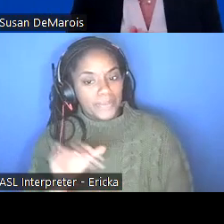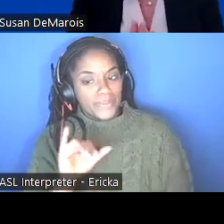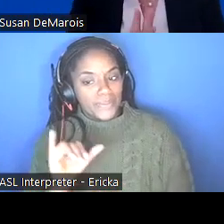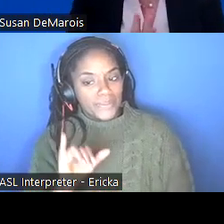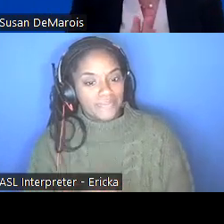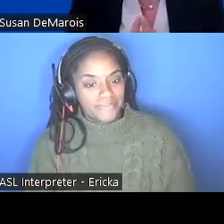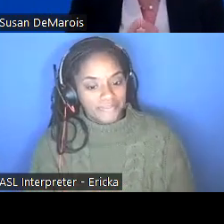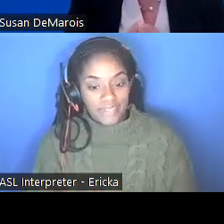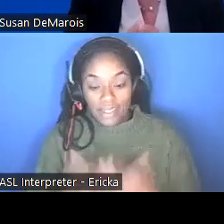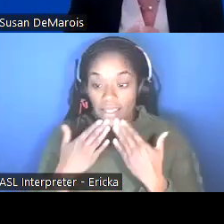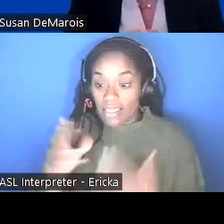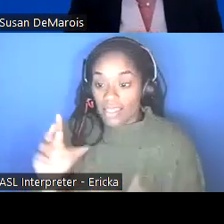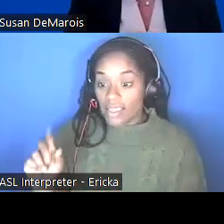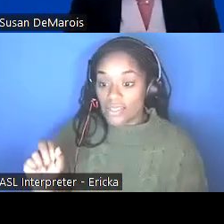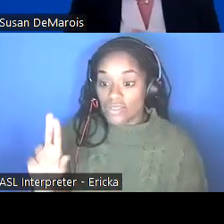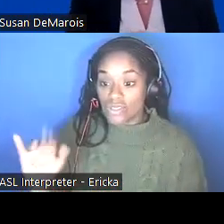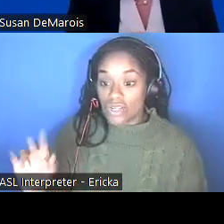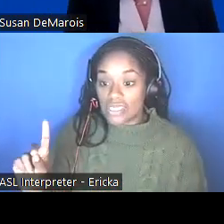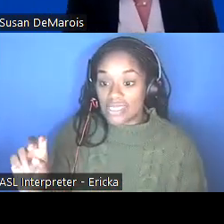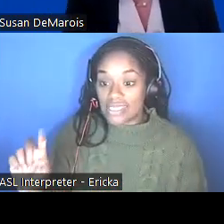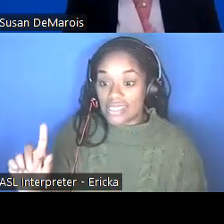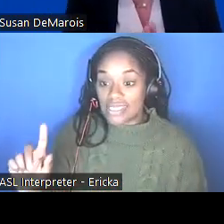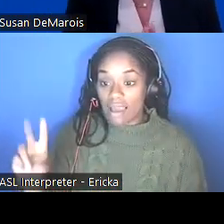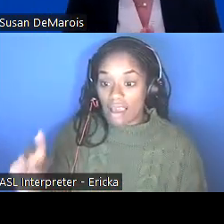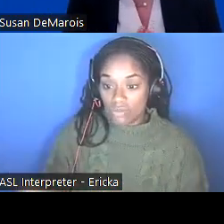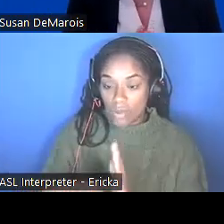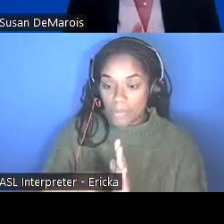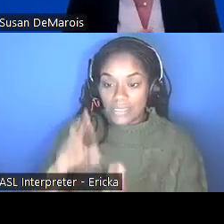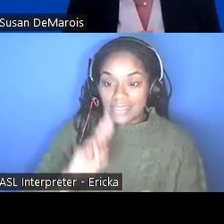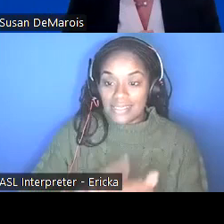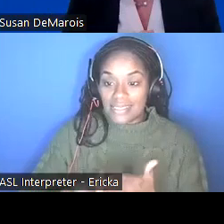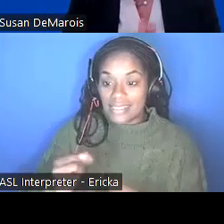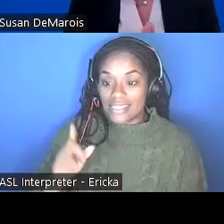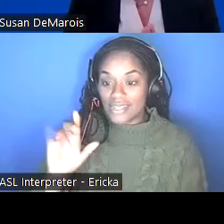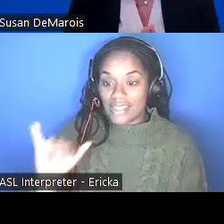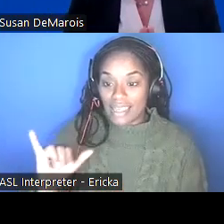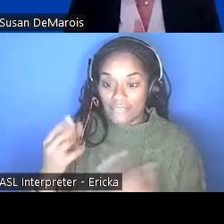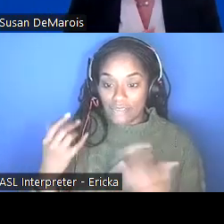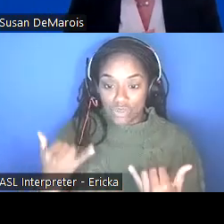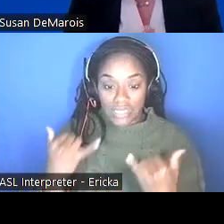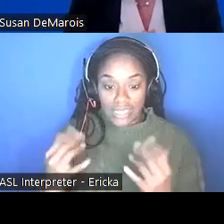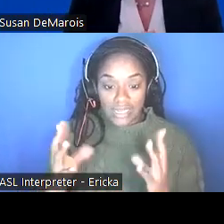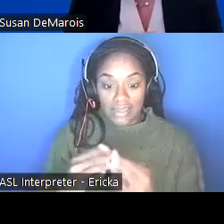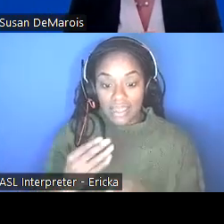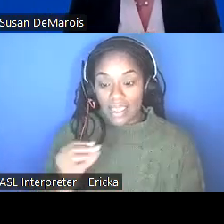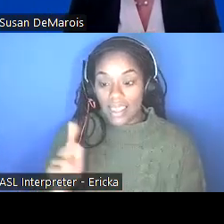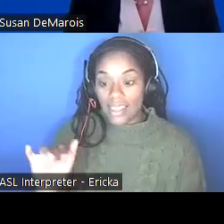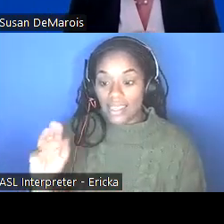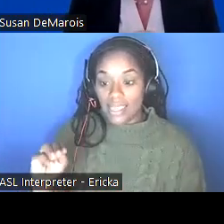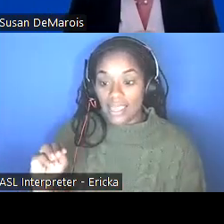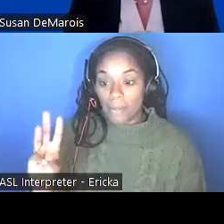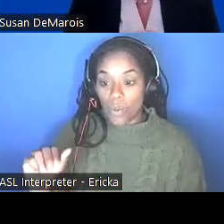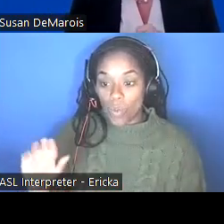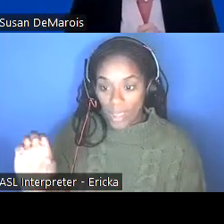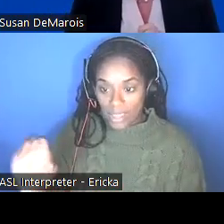And thank you to Darcy Delgado, who's representing Secretary Galley on today's meeting, and for Kim McCoy-Wade, who's representing